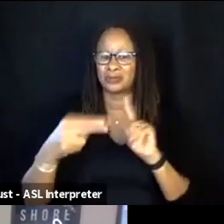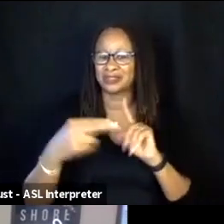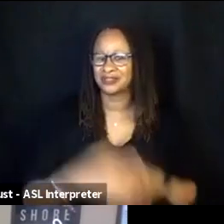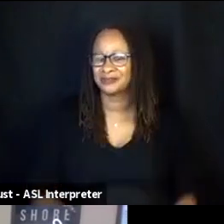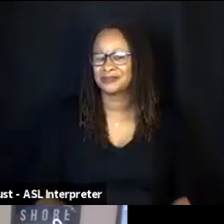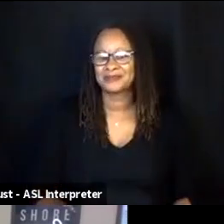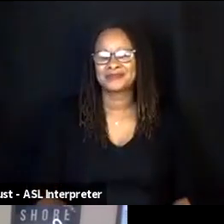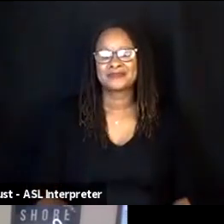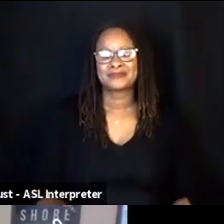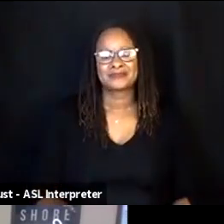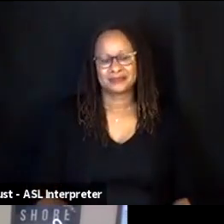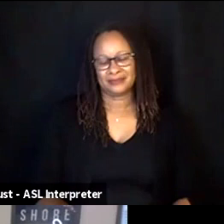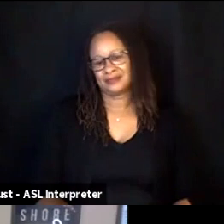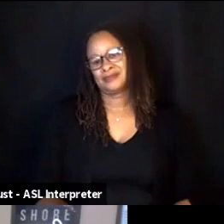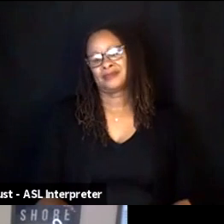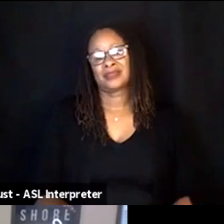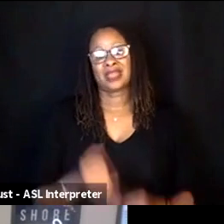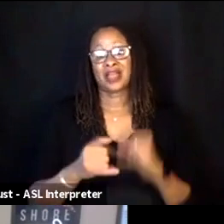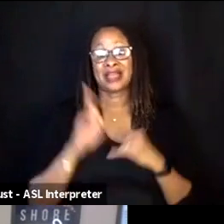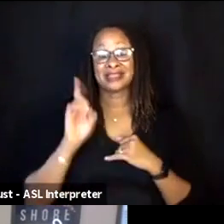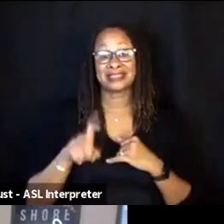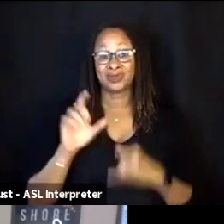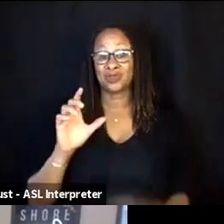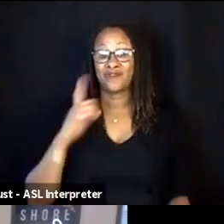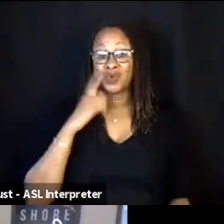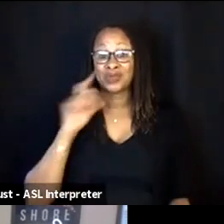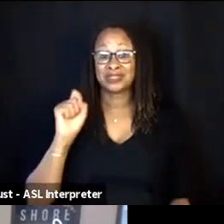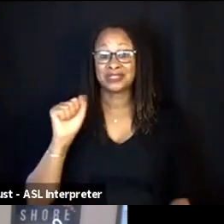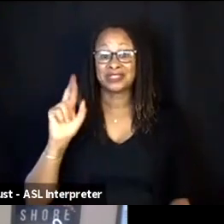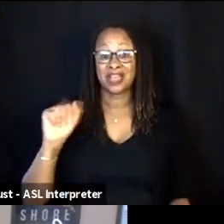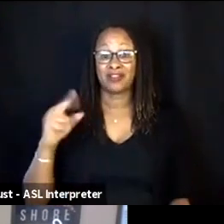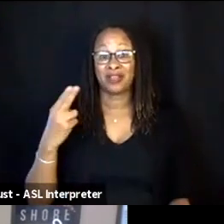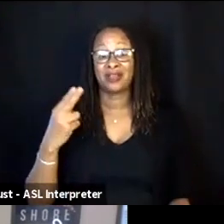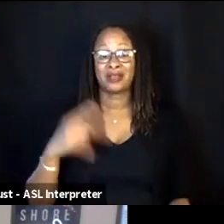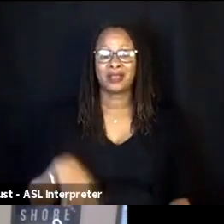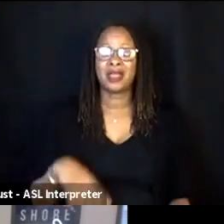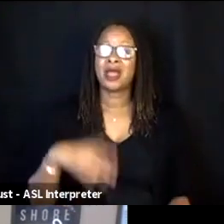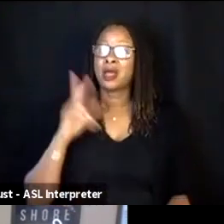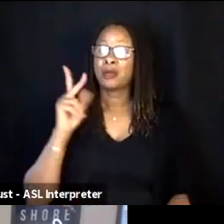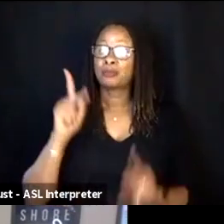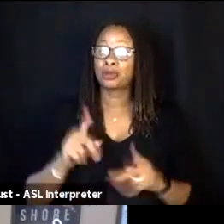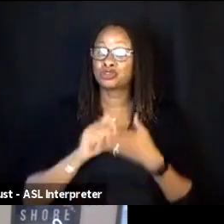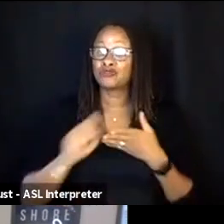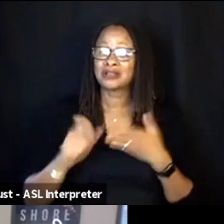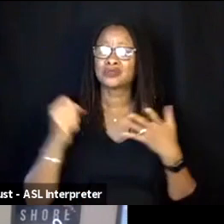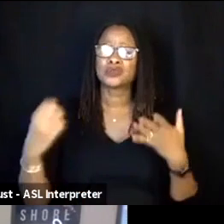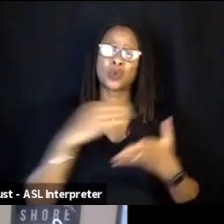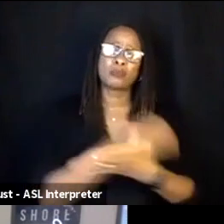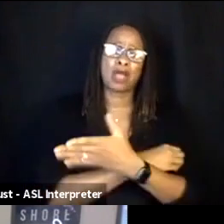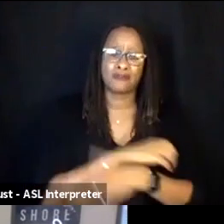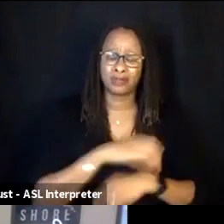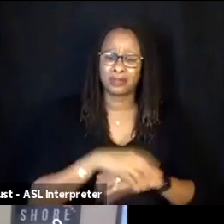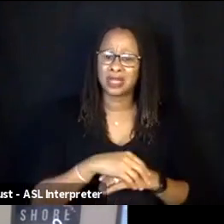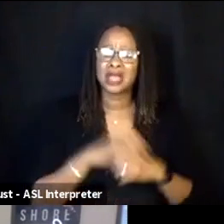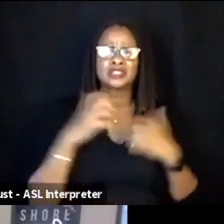Thank you, Christine. The last question for you, Sarah. A person writes, "This is so powerful, so much